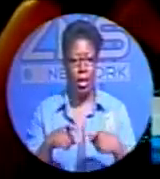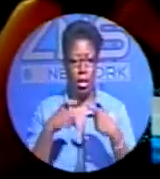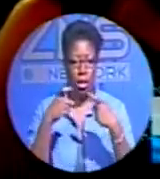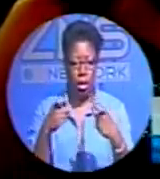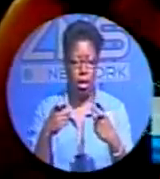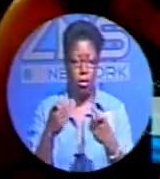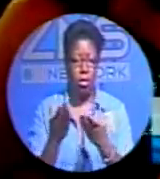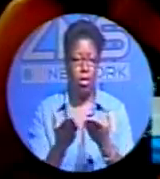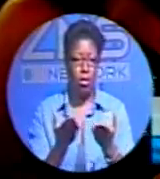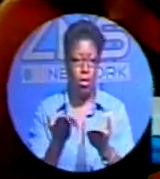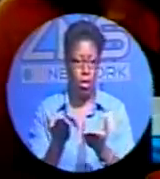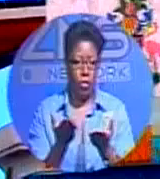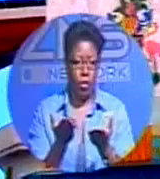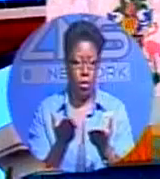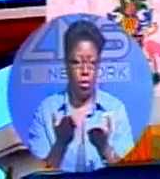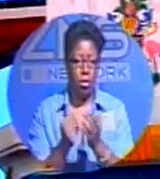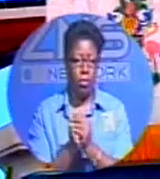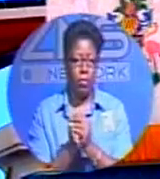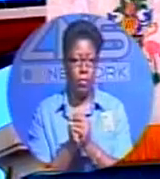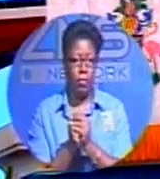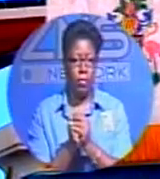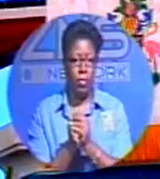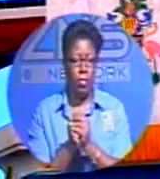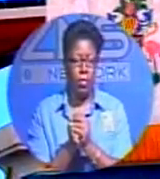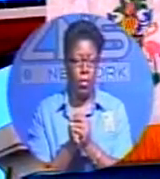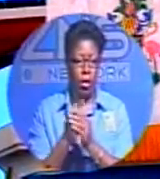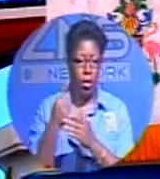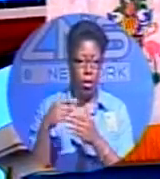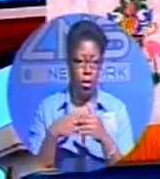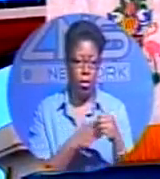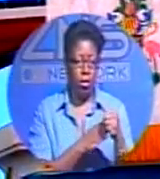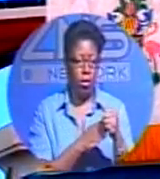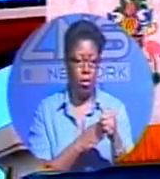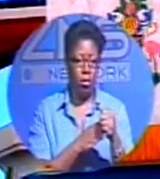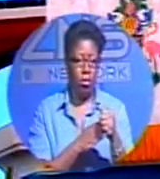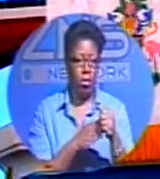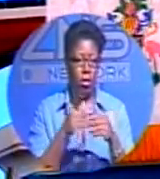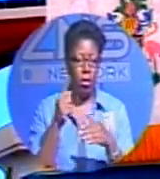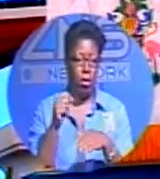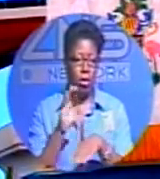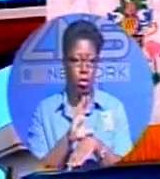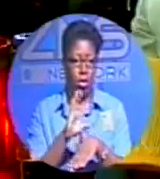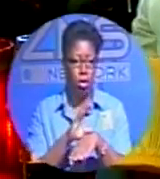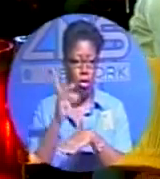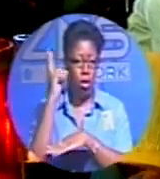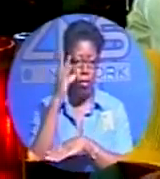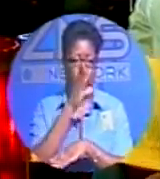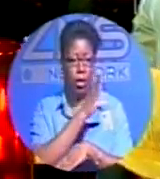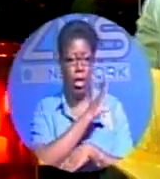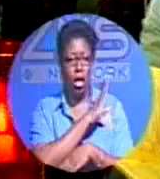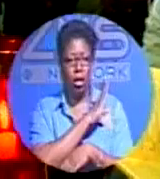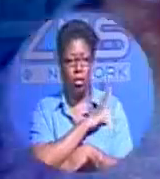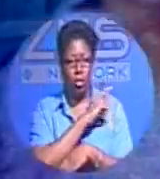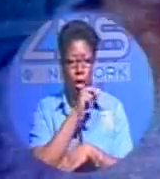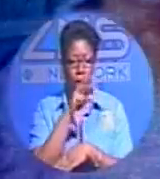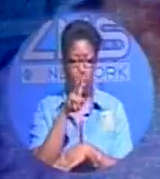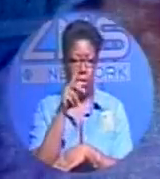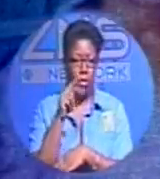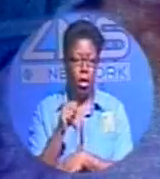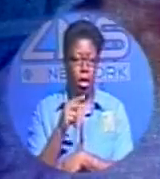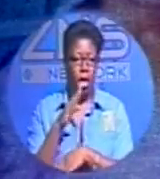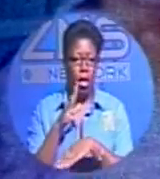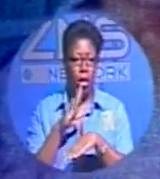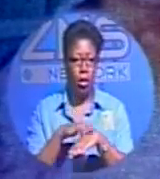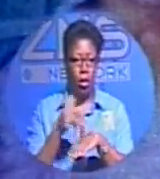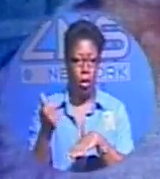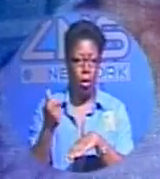Trixie Hannah. Officiating was Rector of St. Agnes Anglican Church, Father Ranfilly Brown. He called Mrs. Hannah a woman